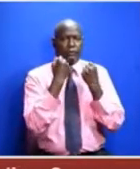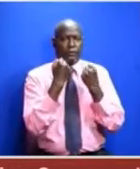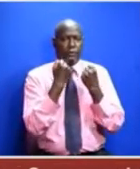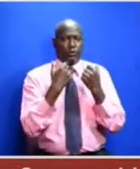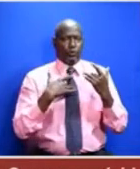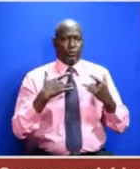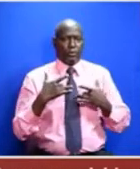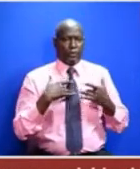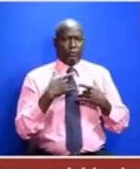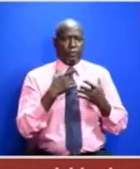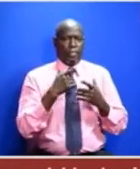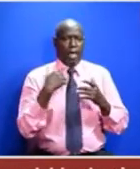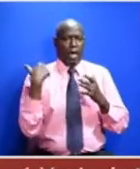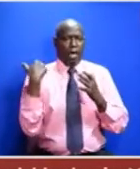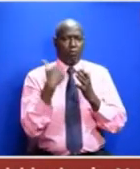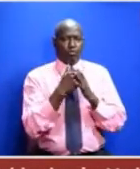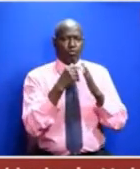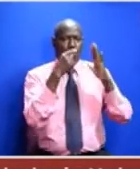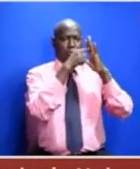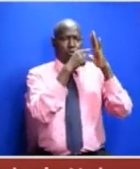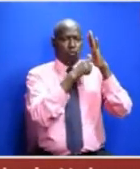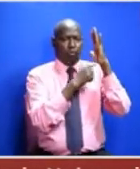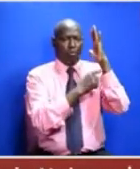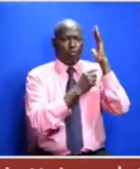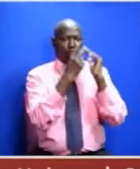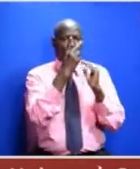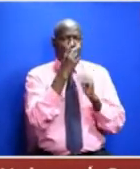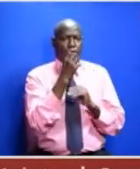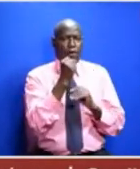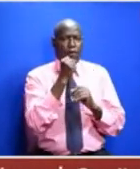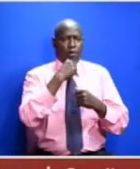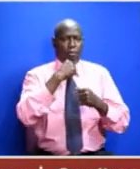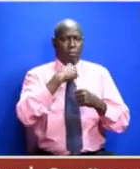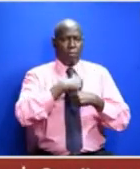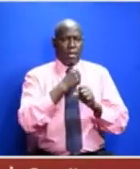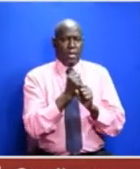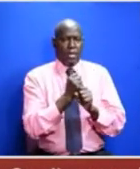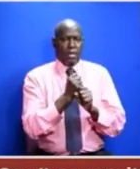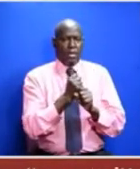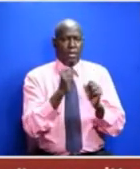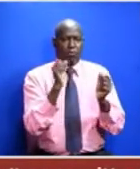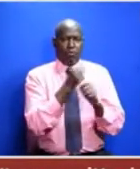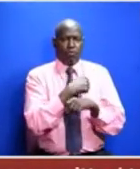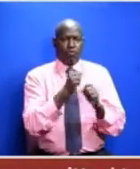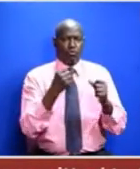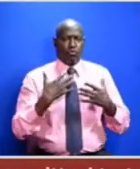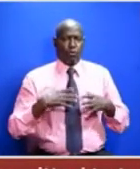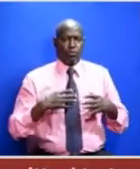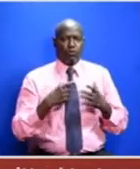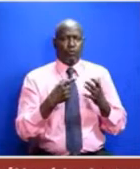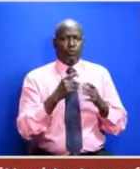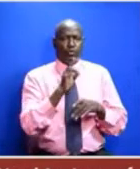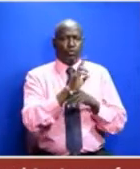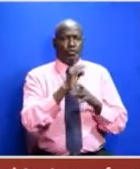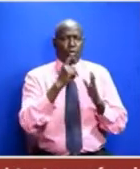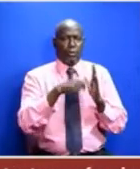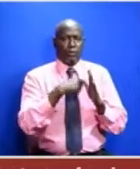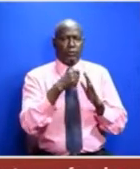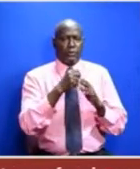measures, up to 25 measures, that will make it impossible for people to use the space of